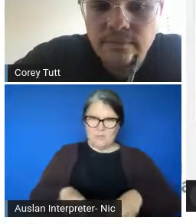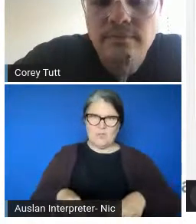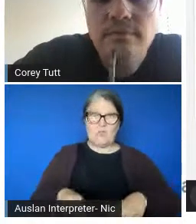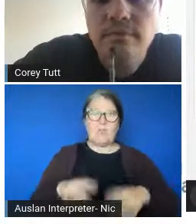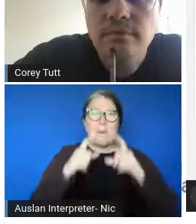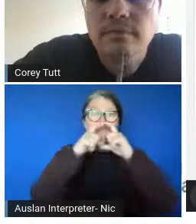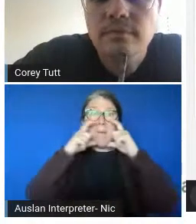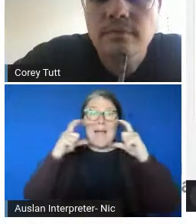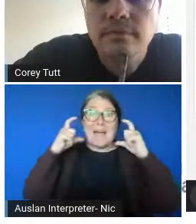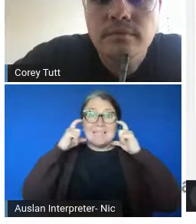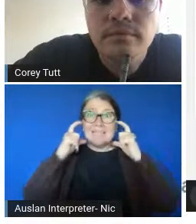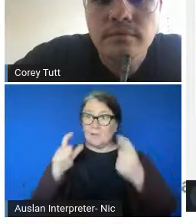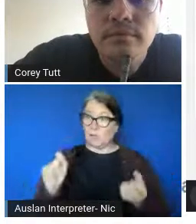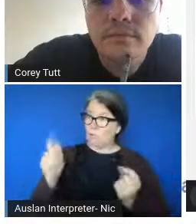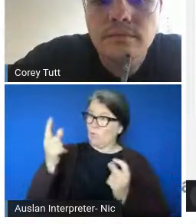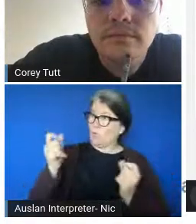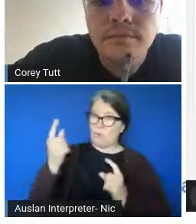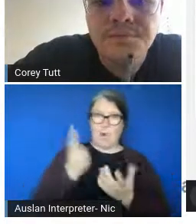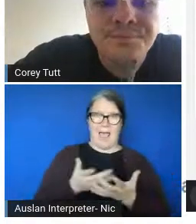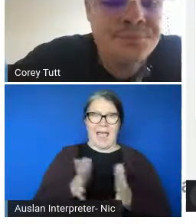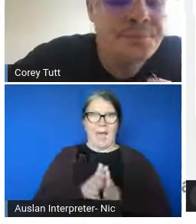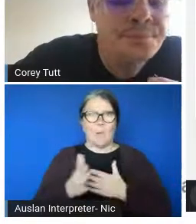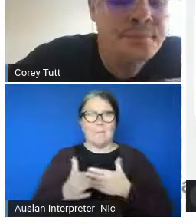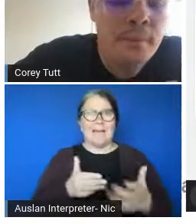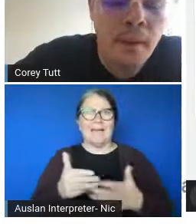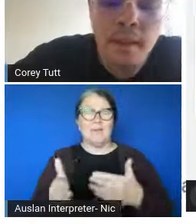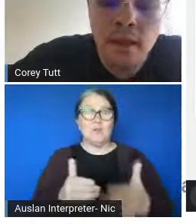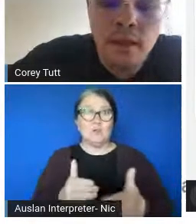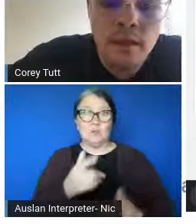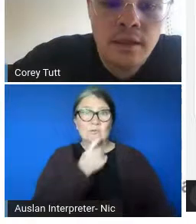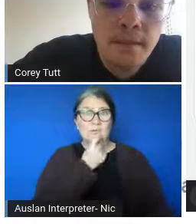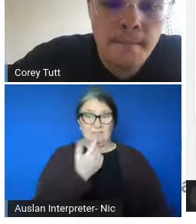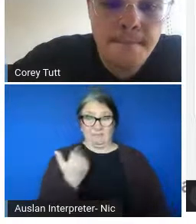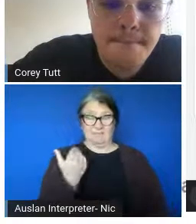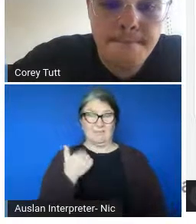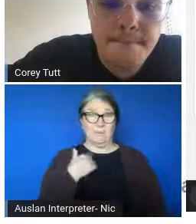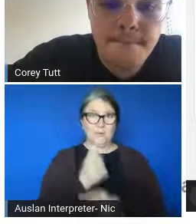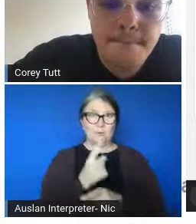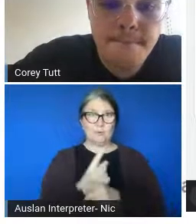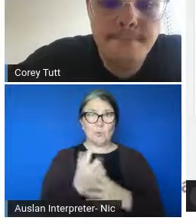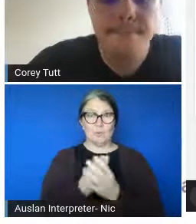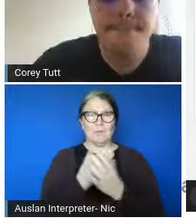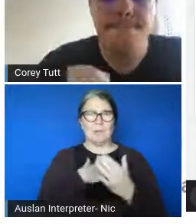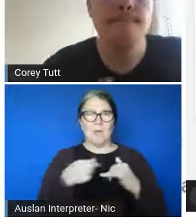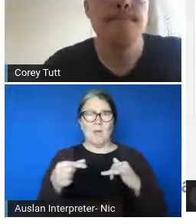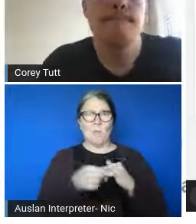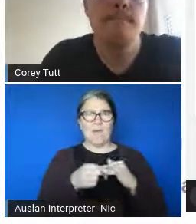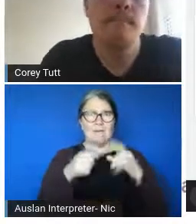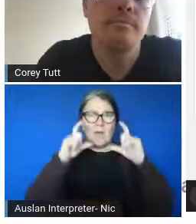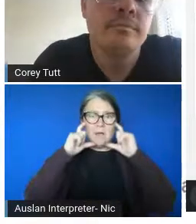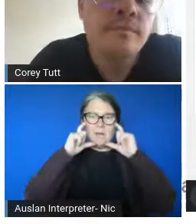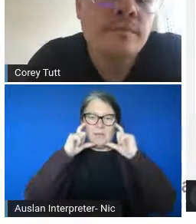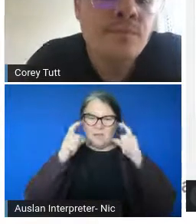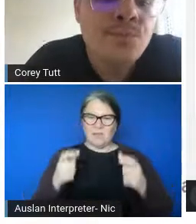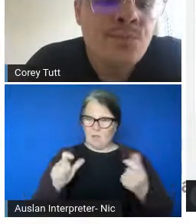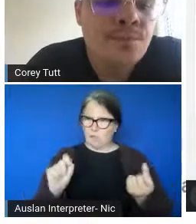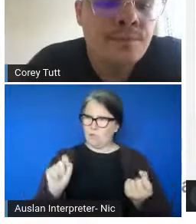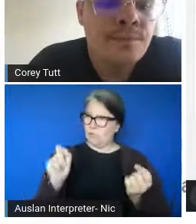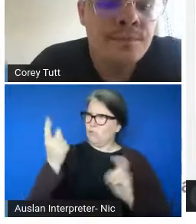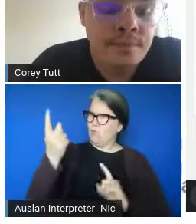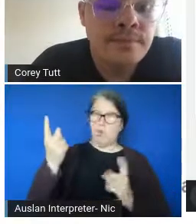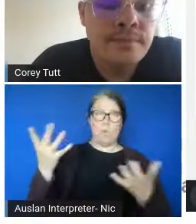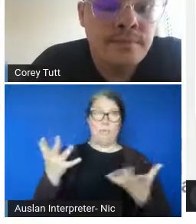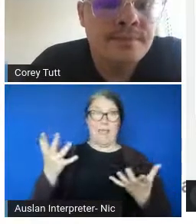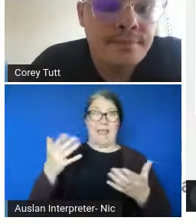was talking to my wife about this the other day. Like, where are those disposable masks going? Into landfill, into the sea?